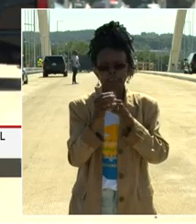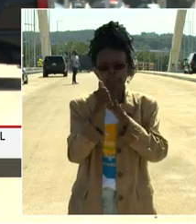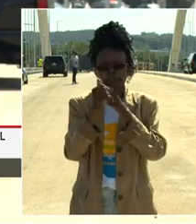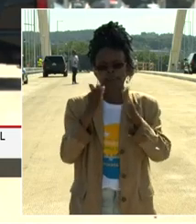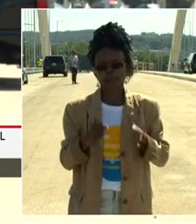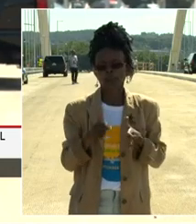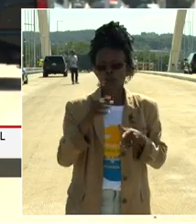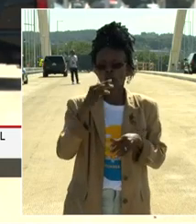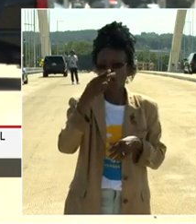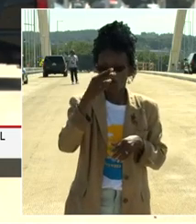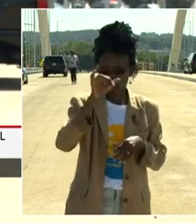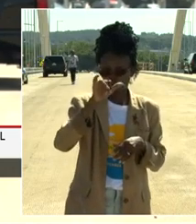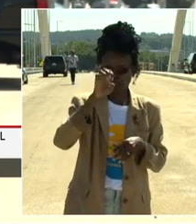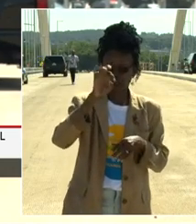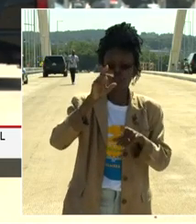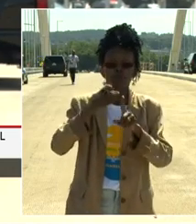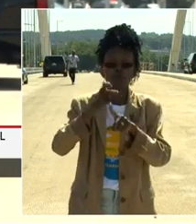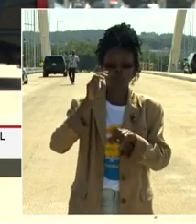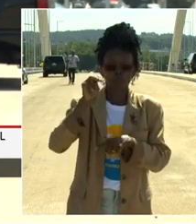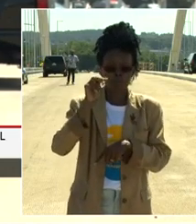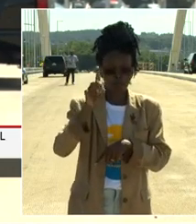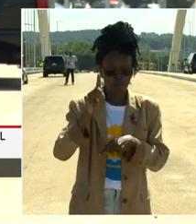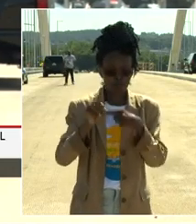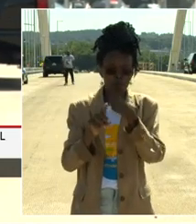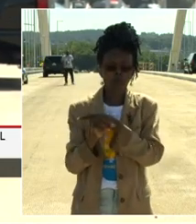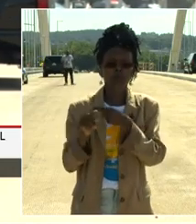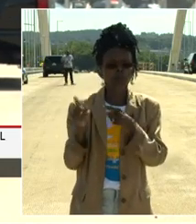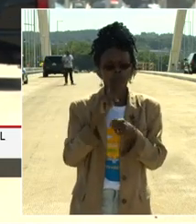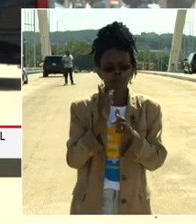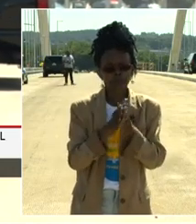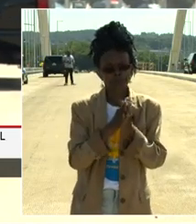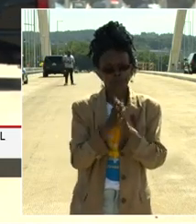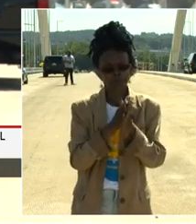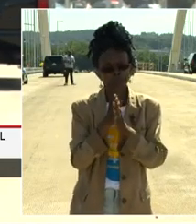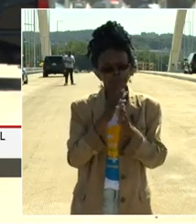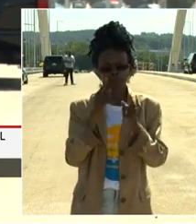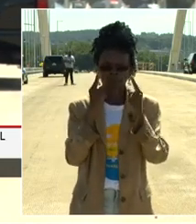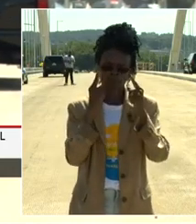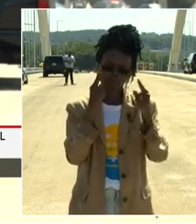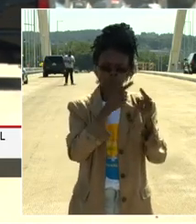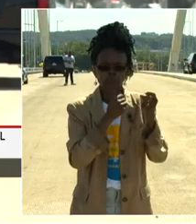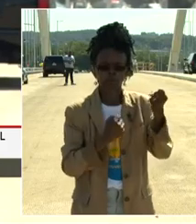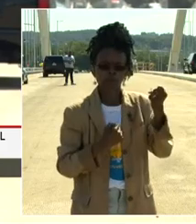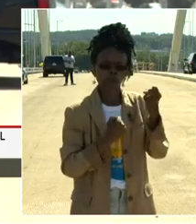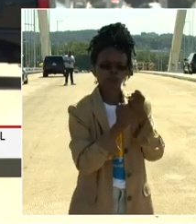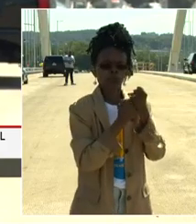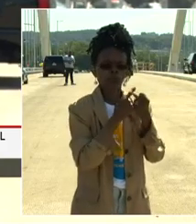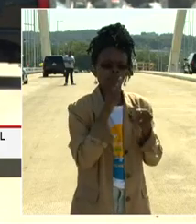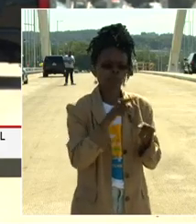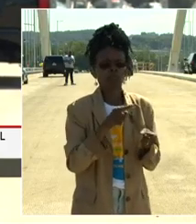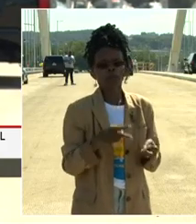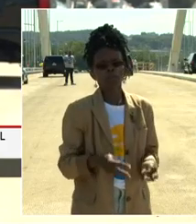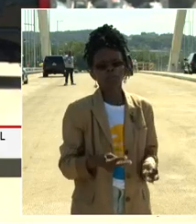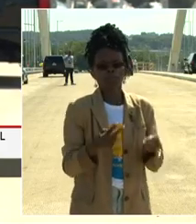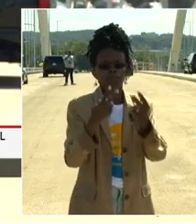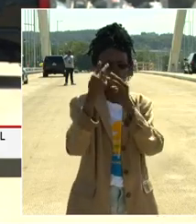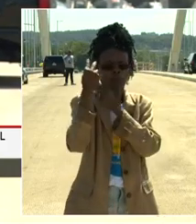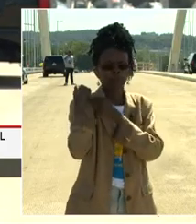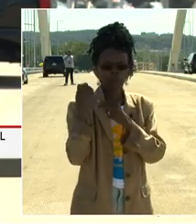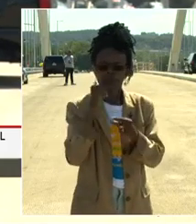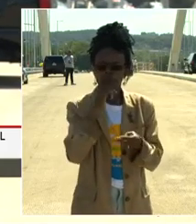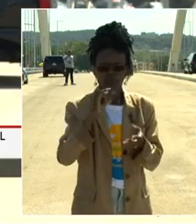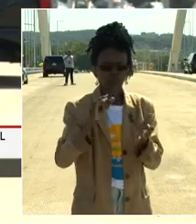enthusiasm for uplifting the legacy of Frederick Douglass goes beyond this bridge. And of course, Congresswoman Eleanor